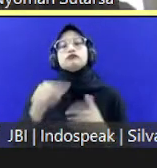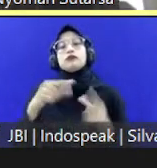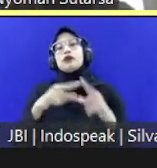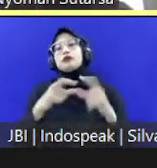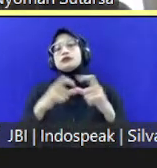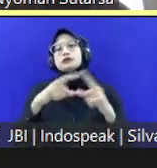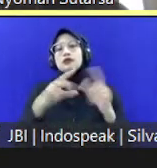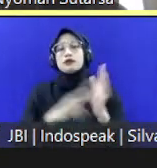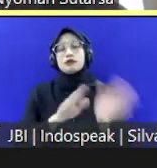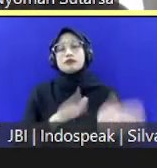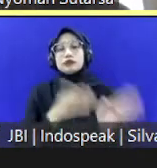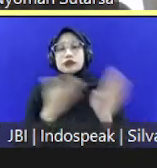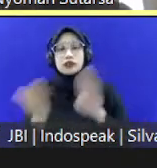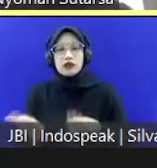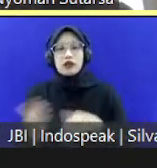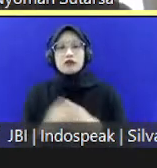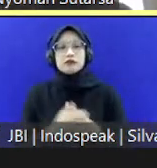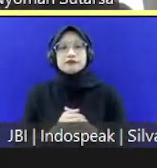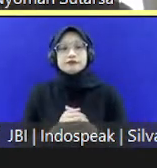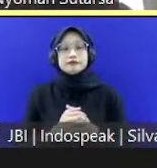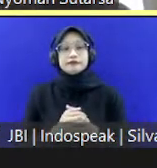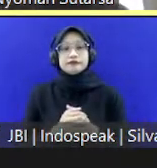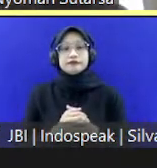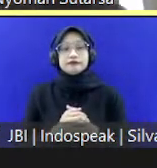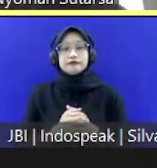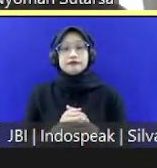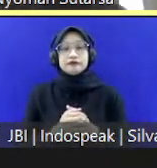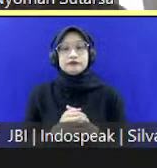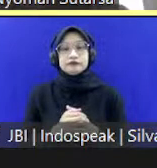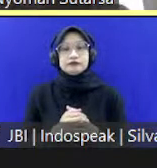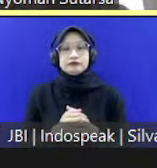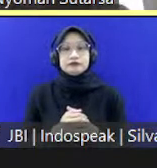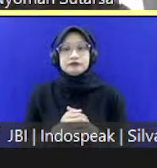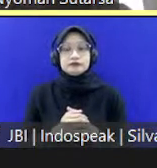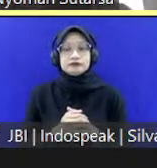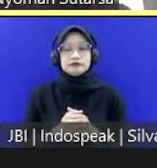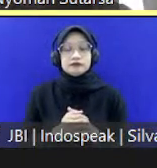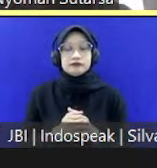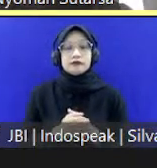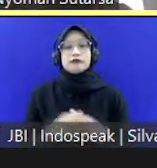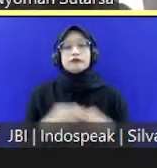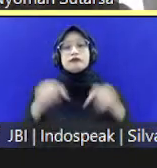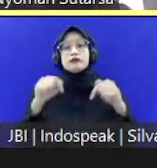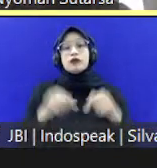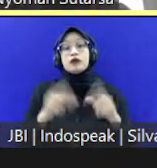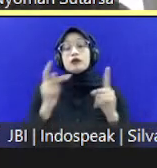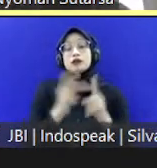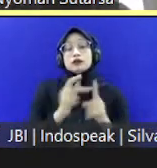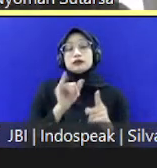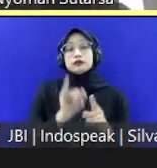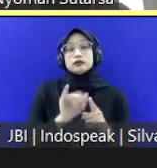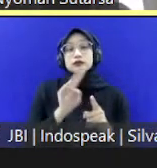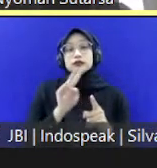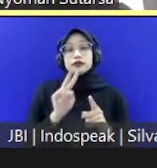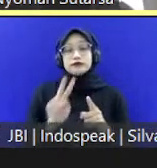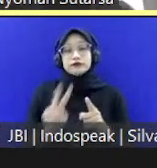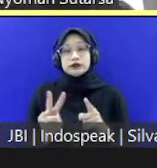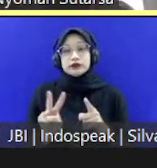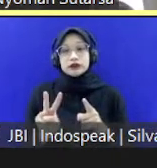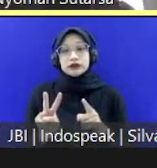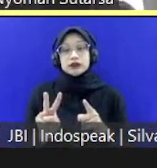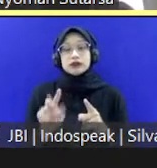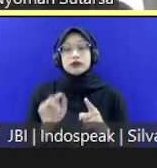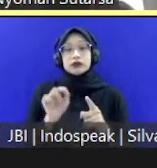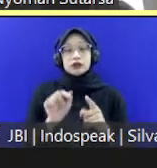Despite the availability of HIV testing in 14 facilities in Jembrana district and the availability of the life-saving medication at the